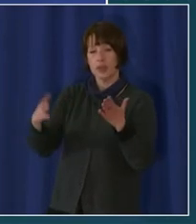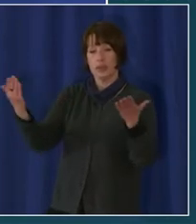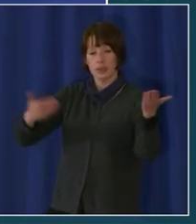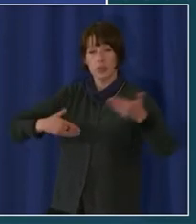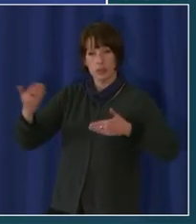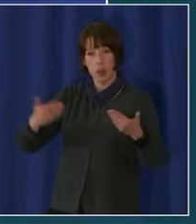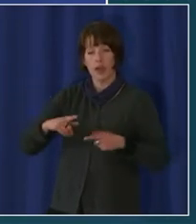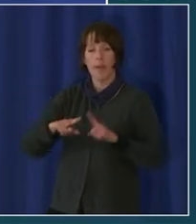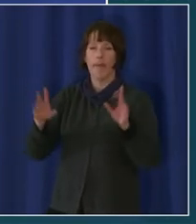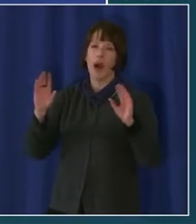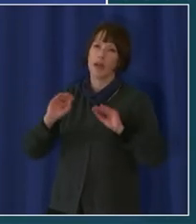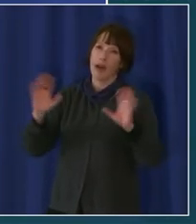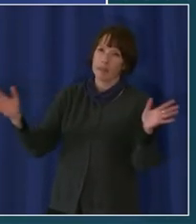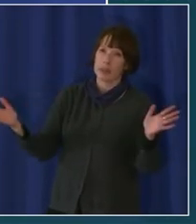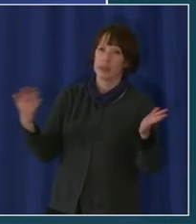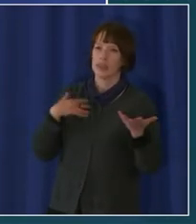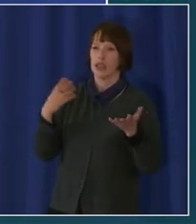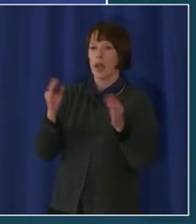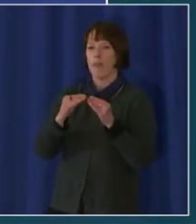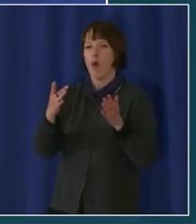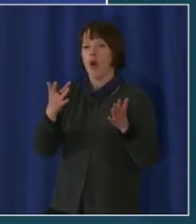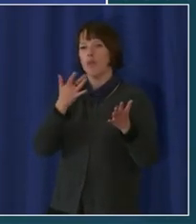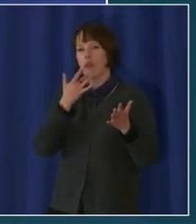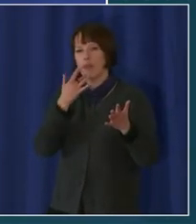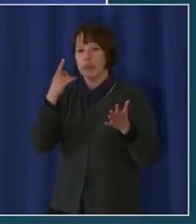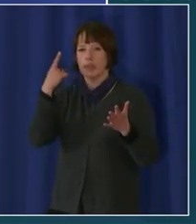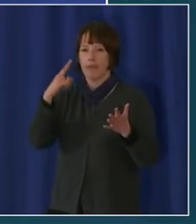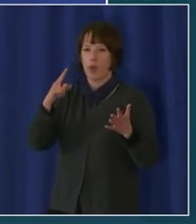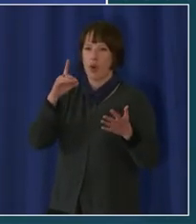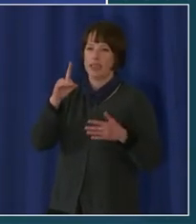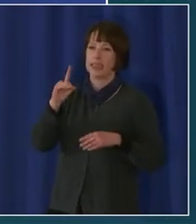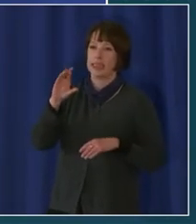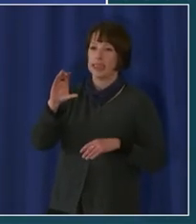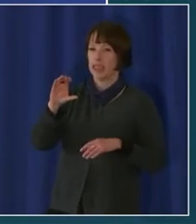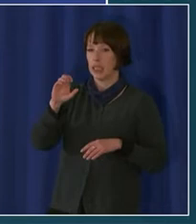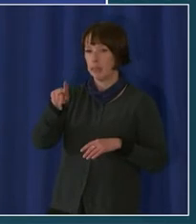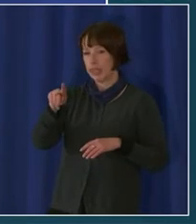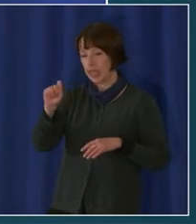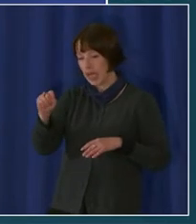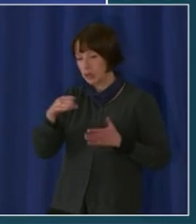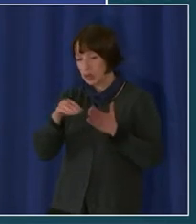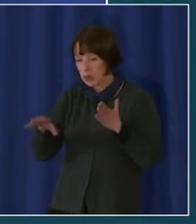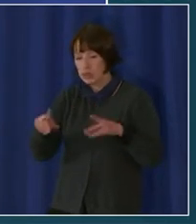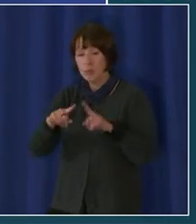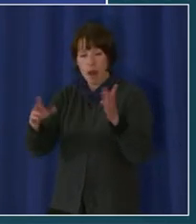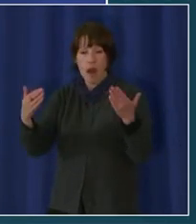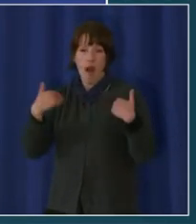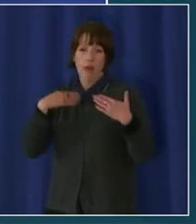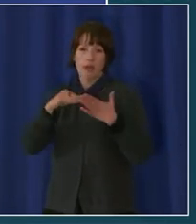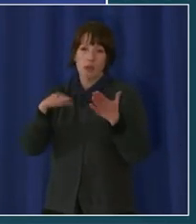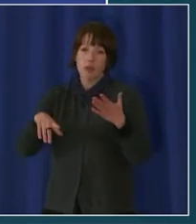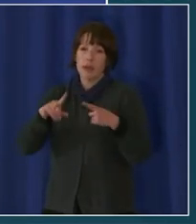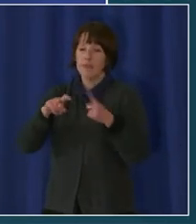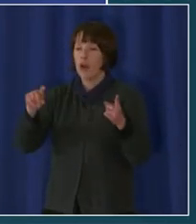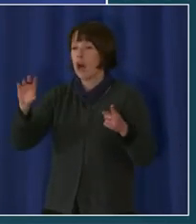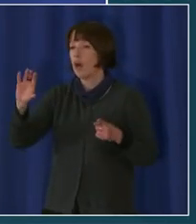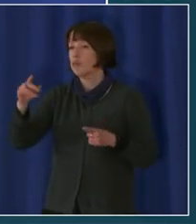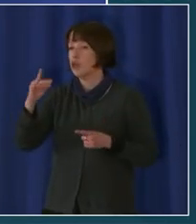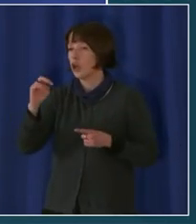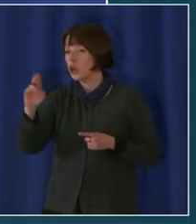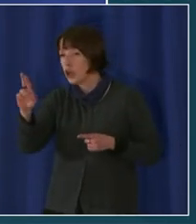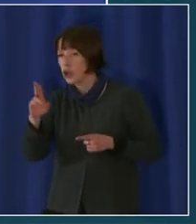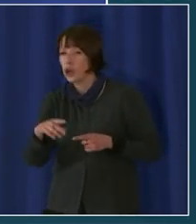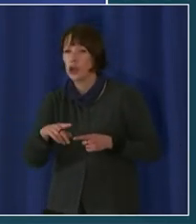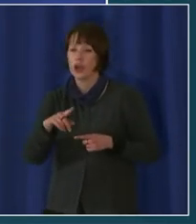but obviously preference will be going to DCPS students, but we have students that can come from the charter system,